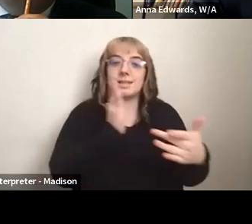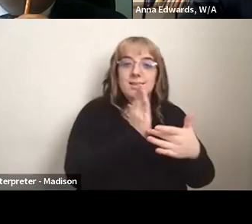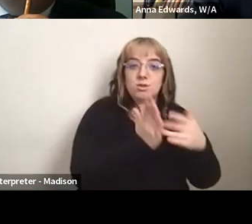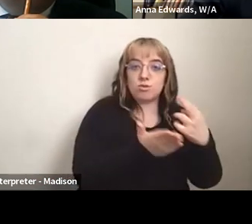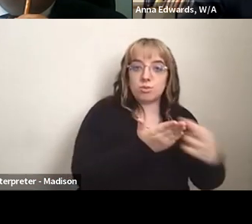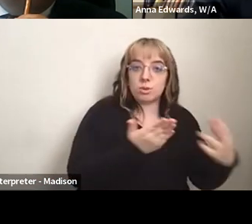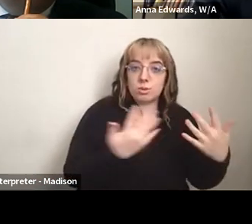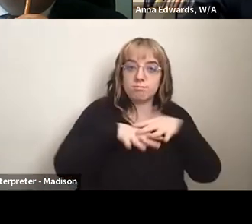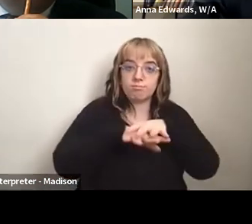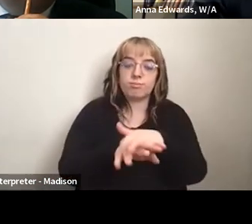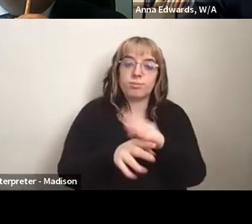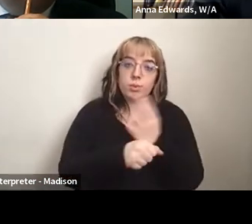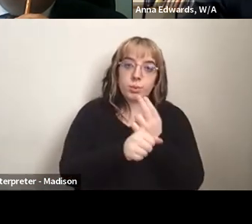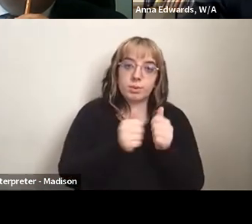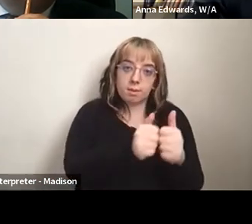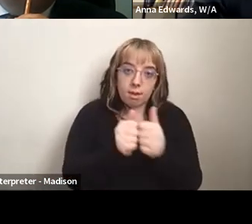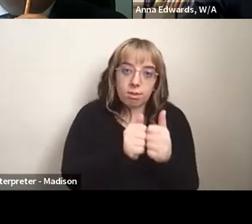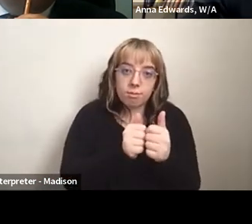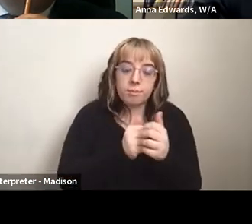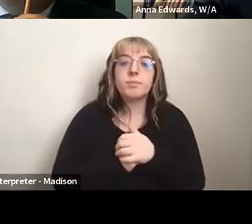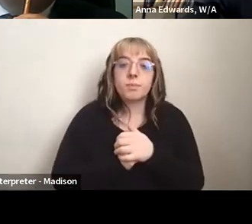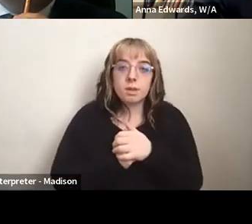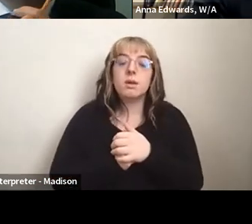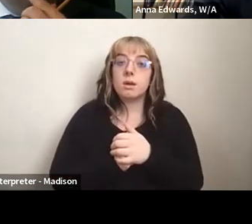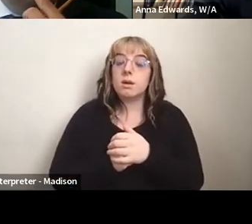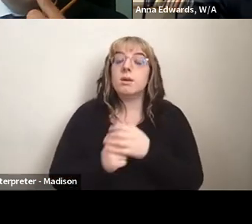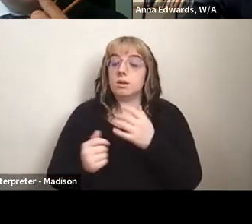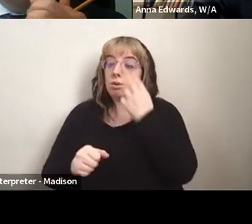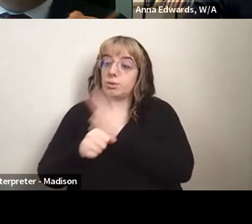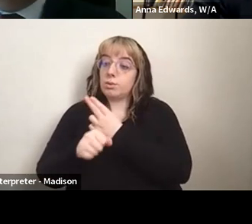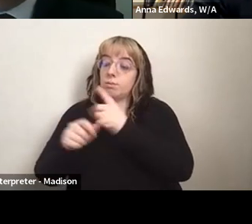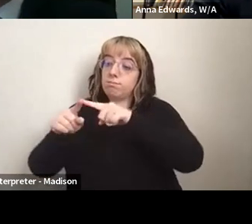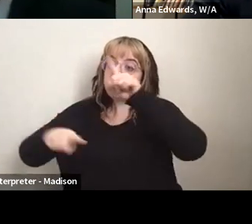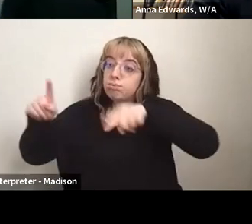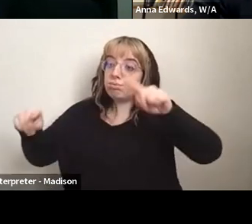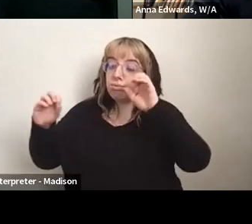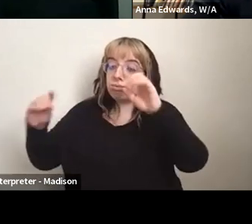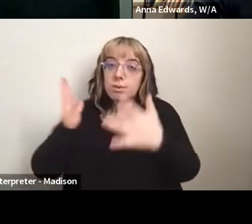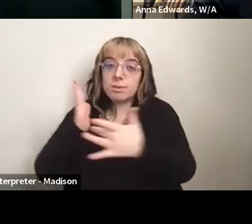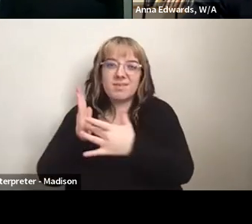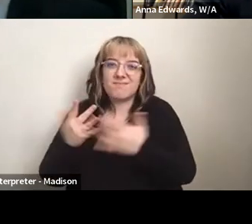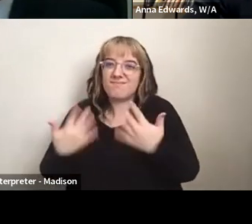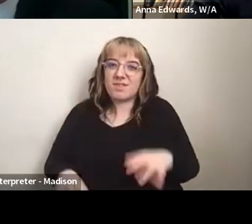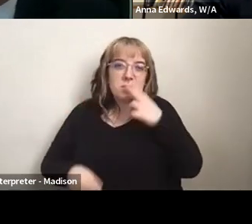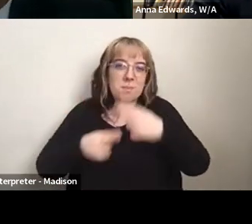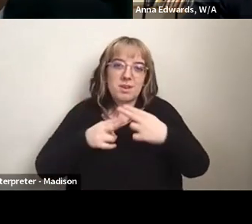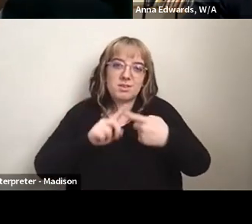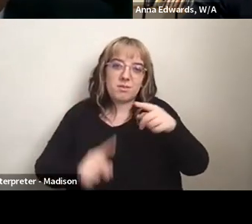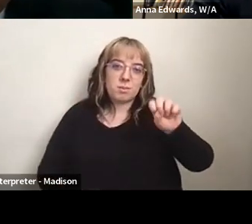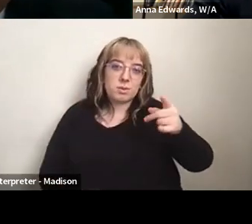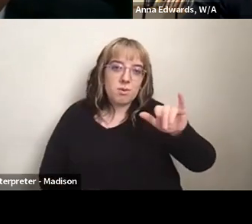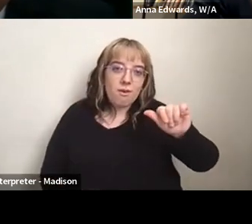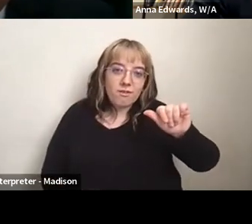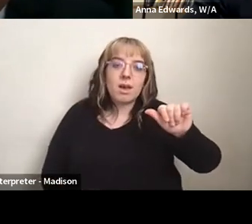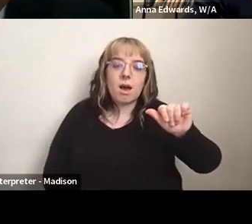resources. So where we use a variety of EdTech resources, and just like Sophia mentioned,